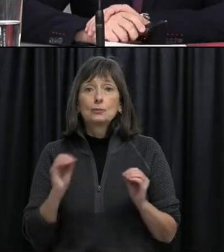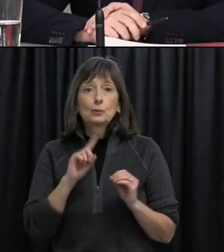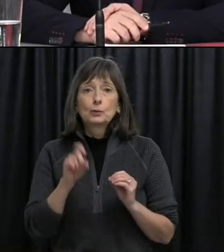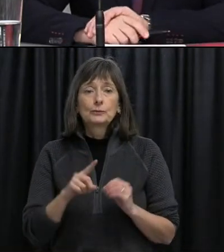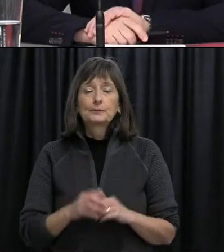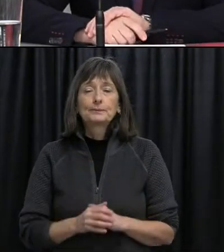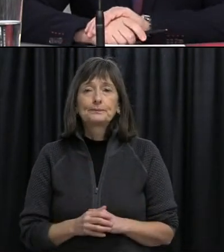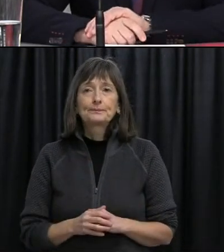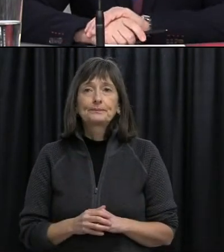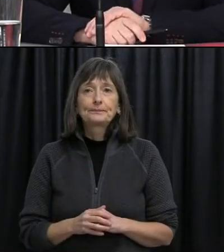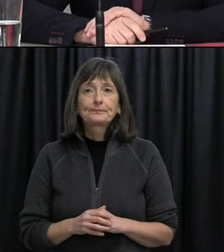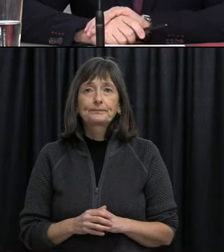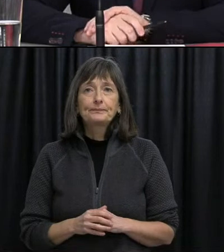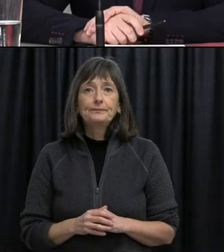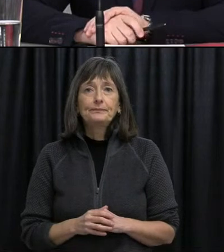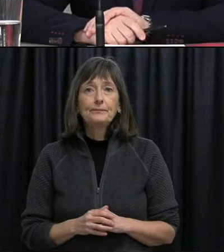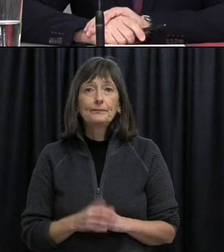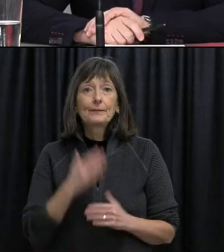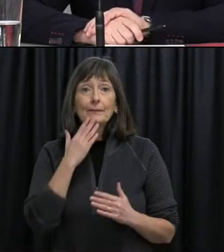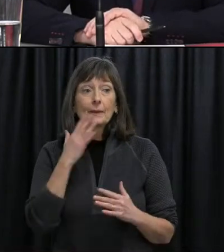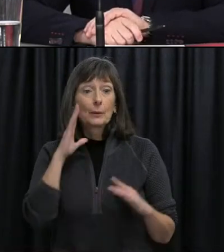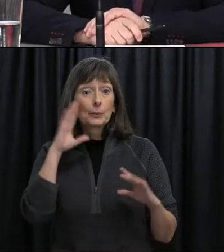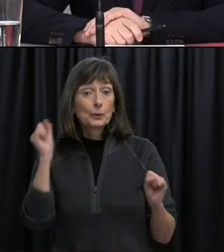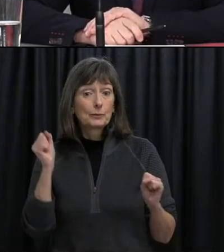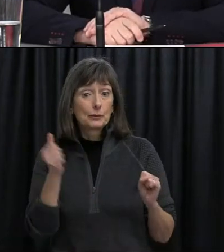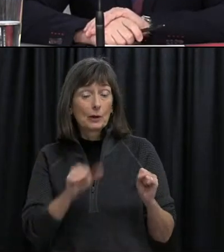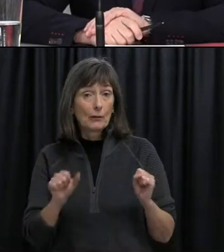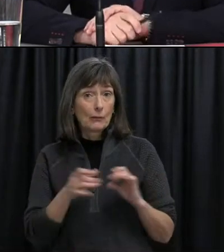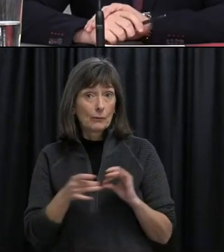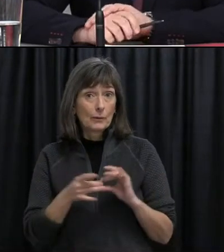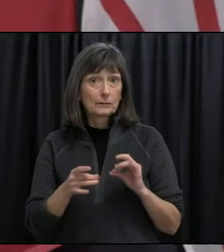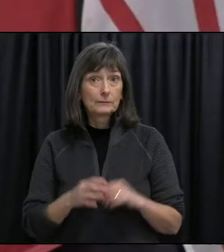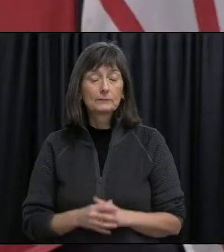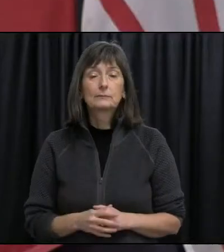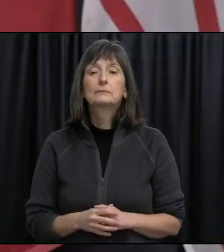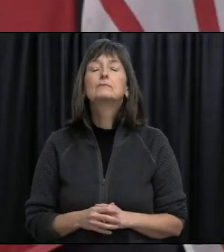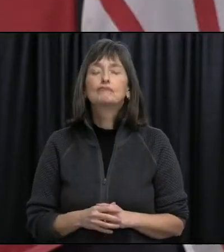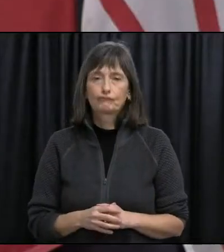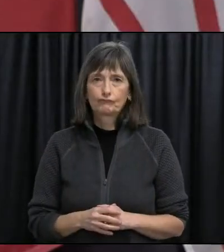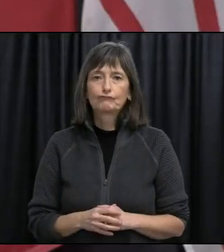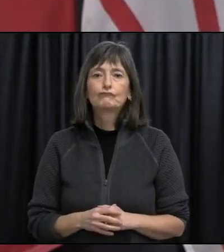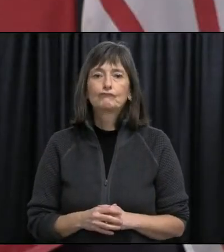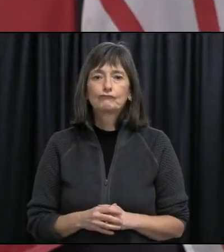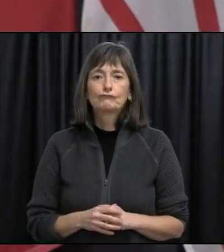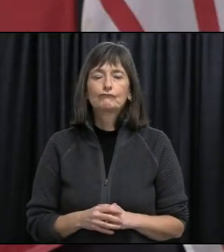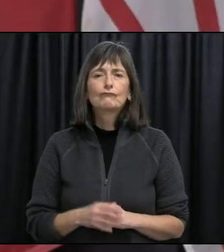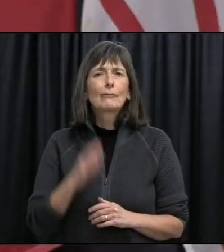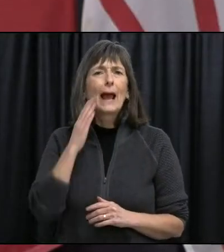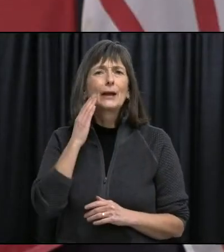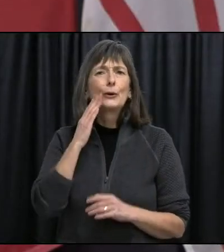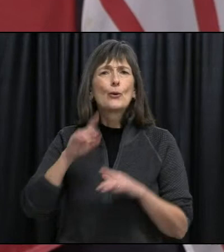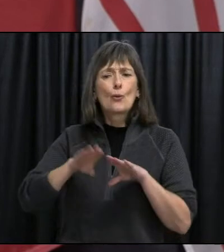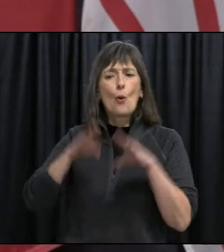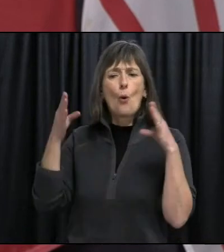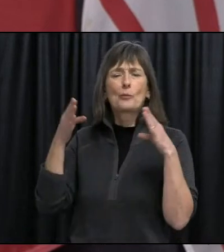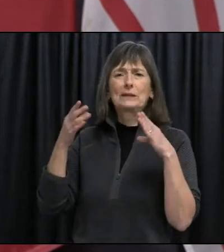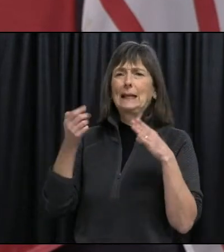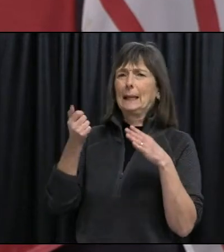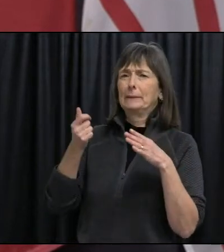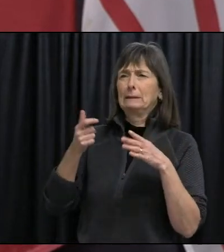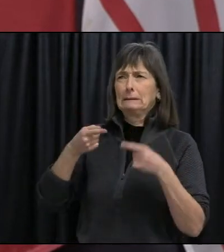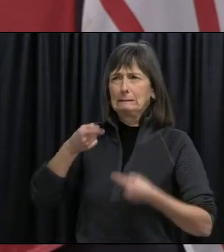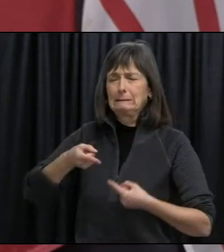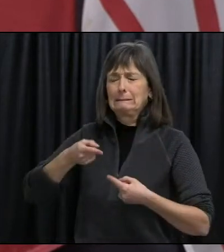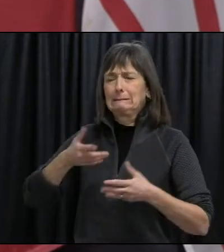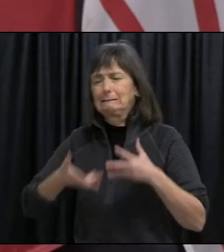Thank you. Thank you, everyone. Premier, do you have any final comments today? Sure. I'll just reiterate, because I know there's some feedback, if there's